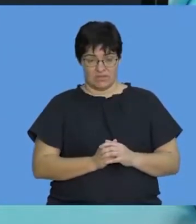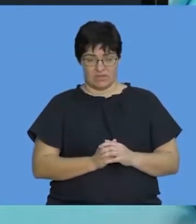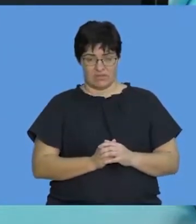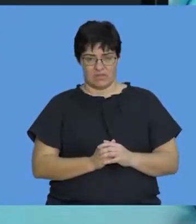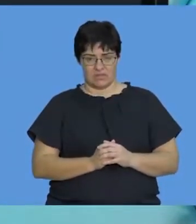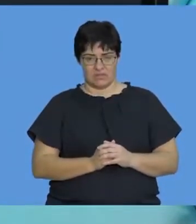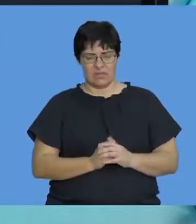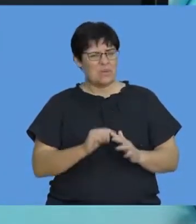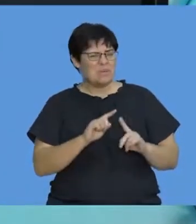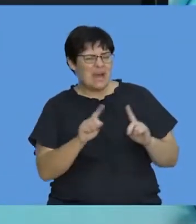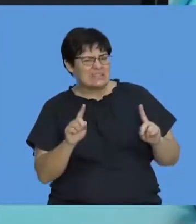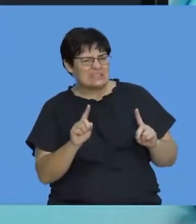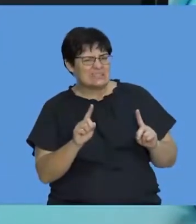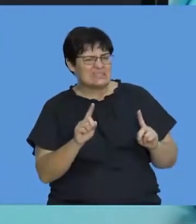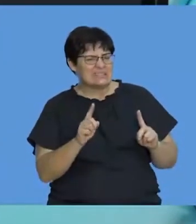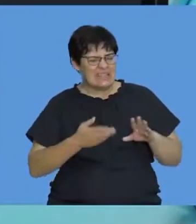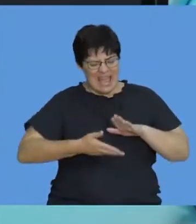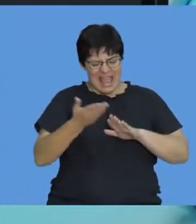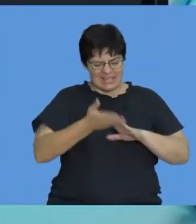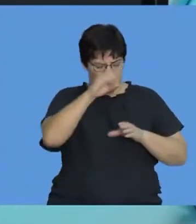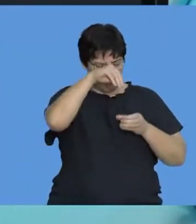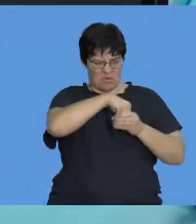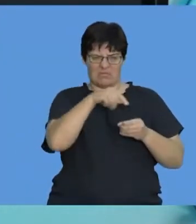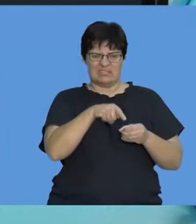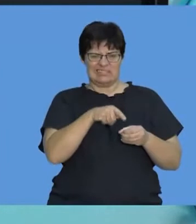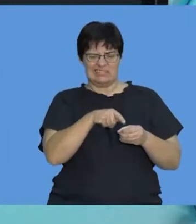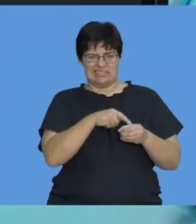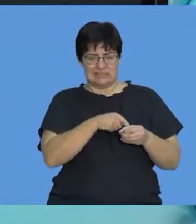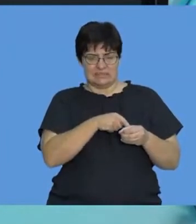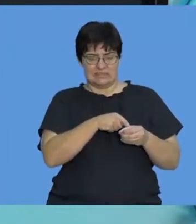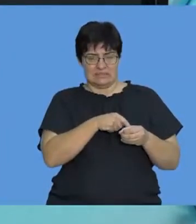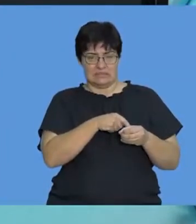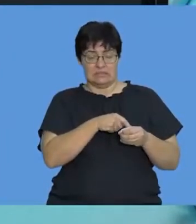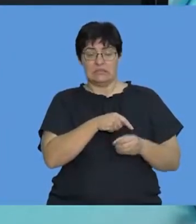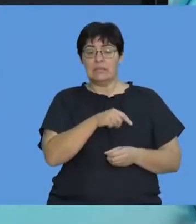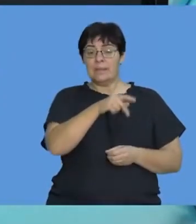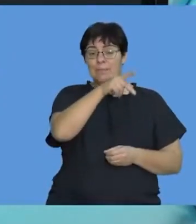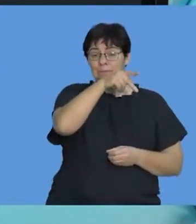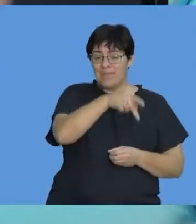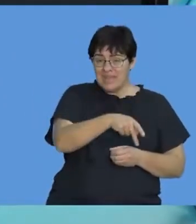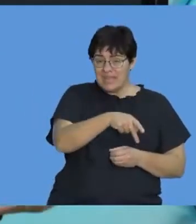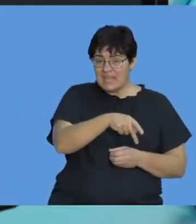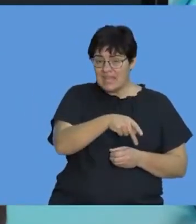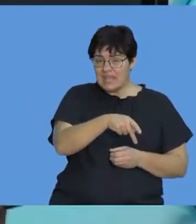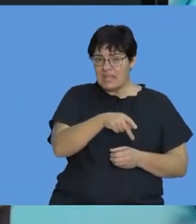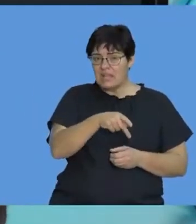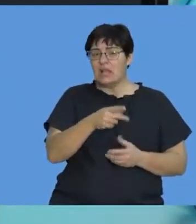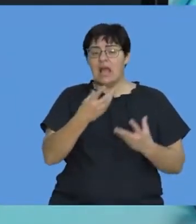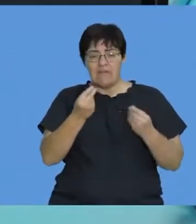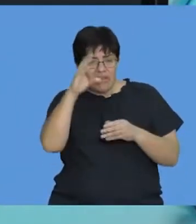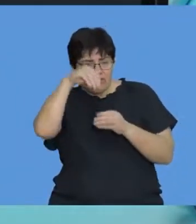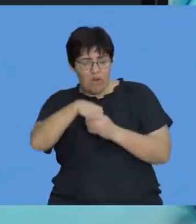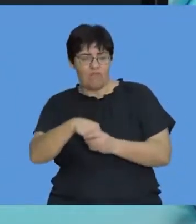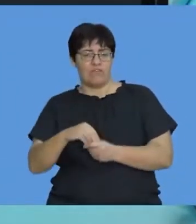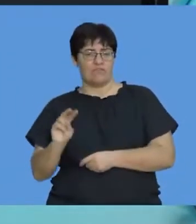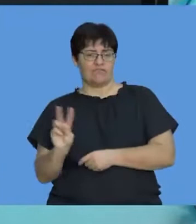this whole term of acceleration in. And momentum has to do with velocity. So